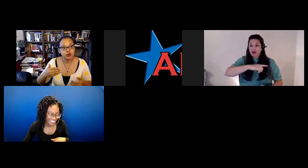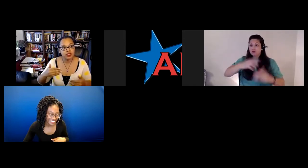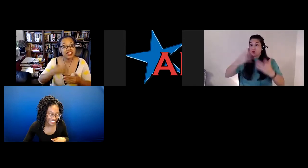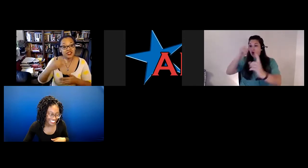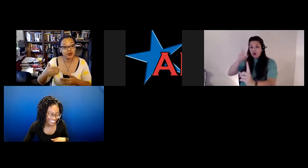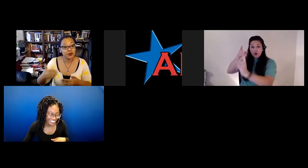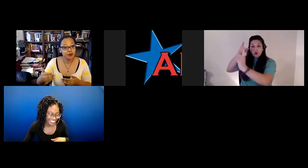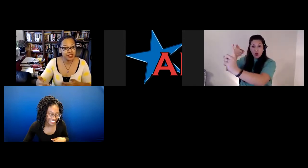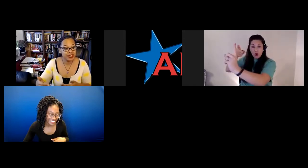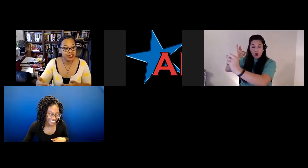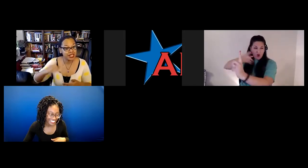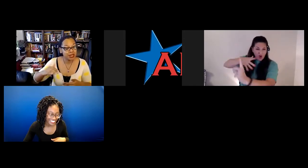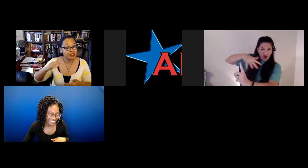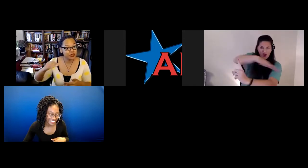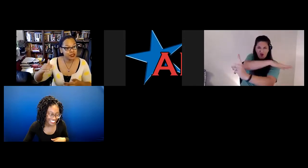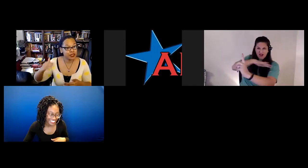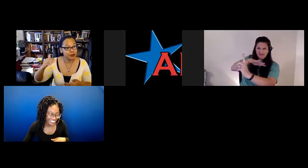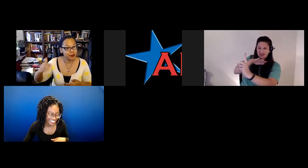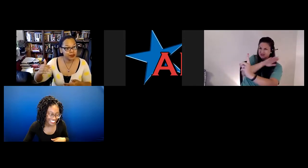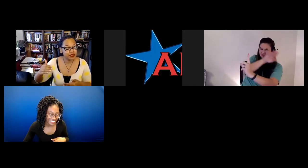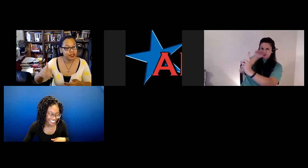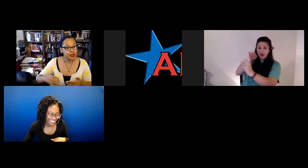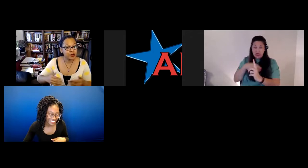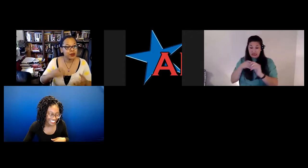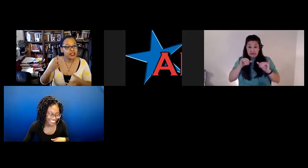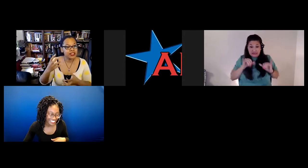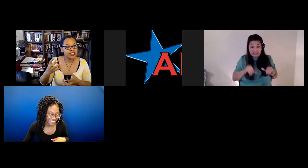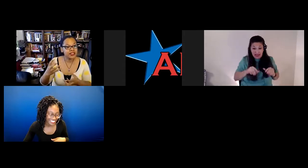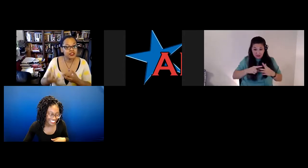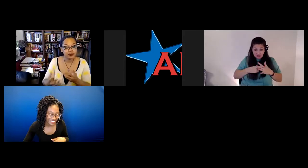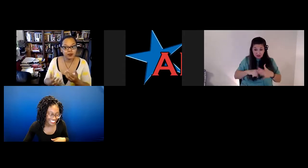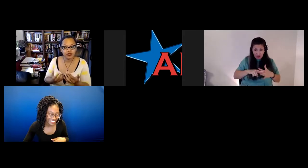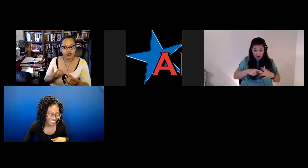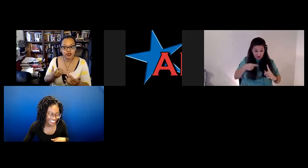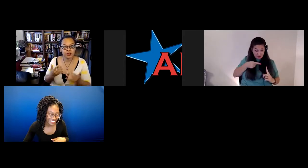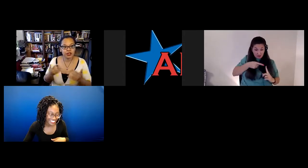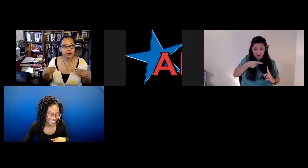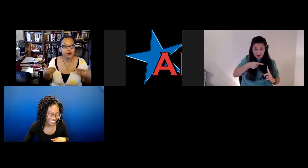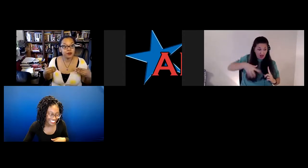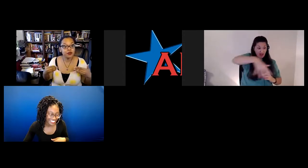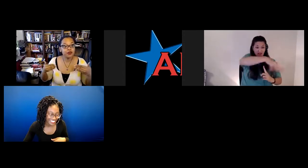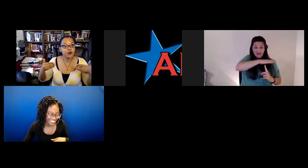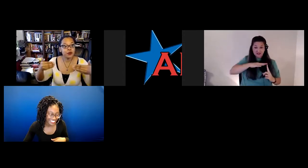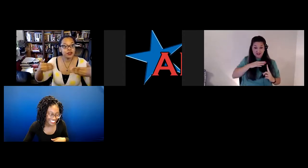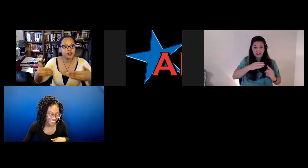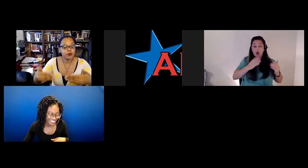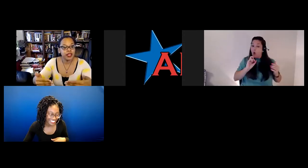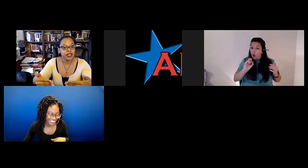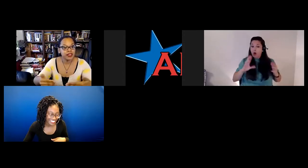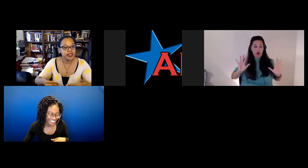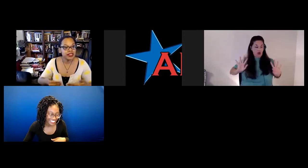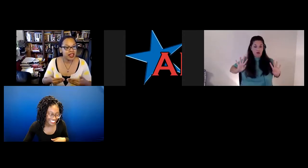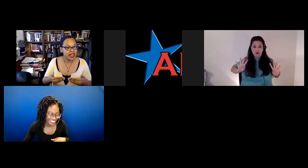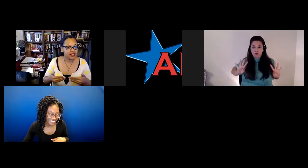to get to being at the same starting point, or at least are supposed to move forward in a